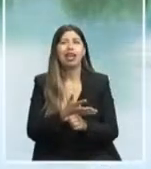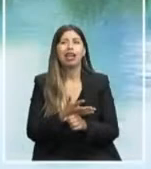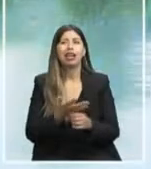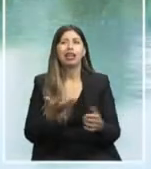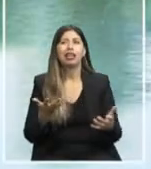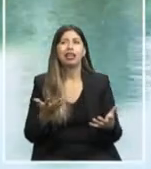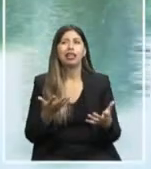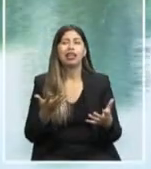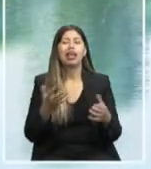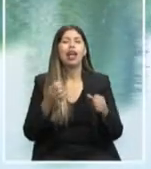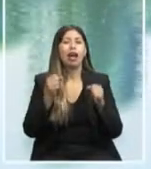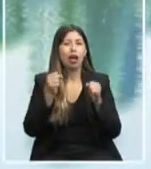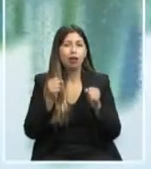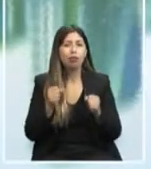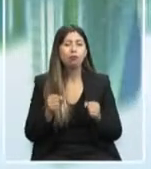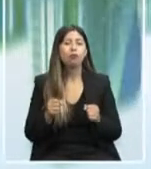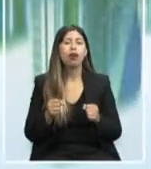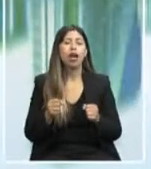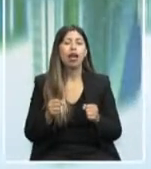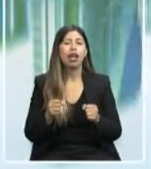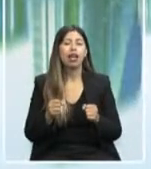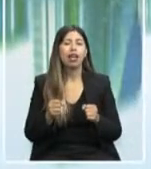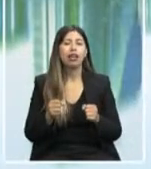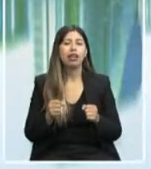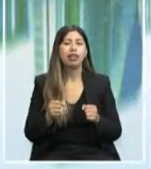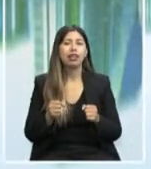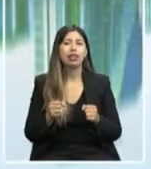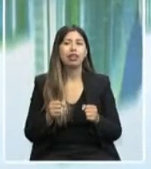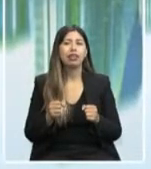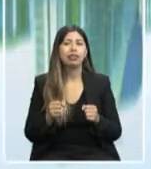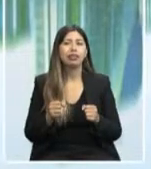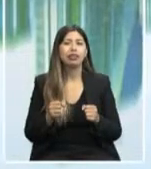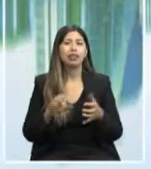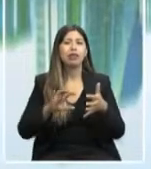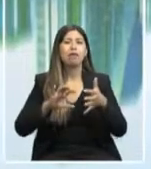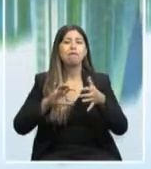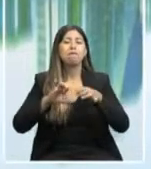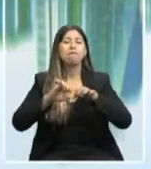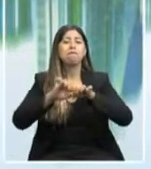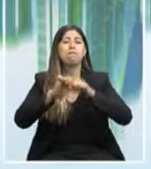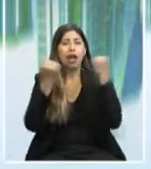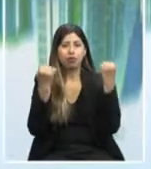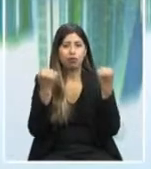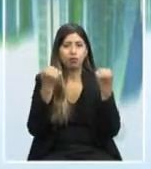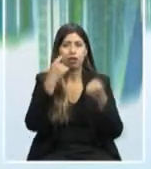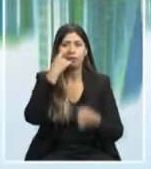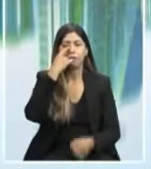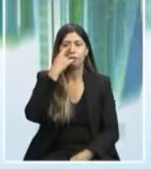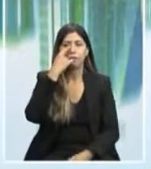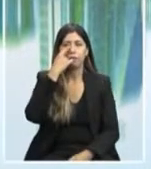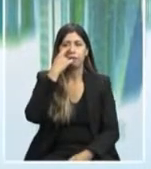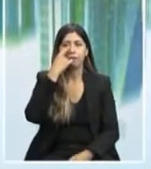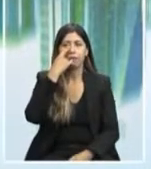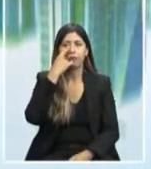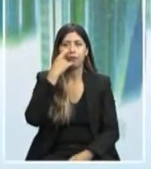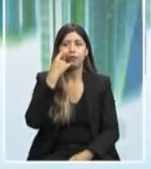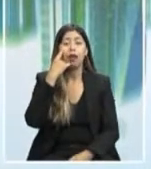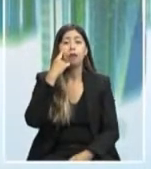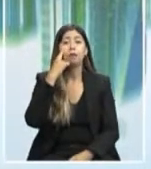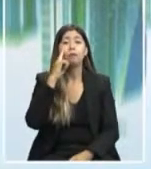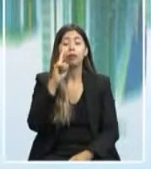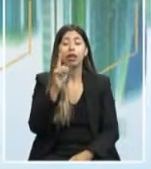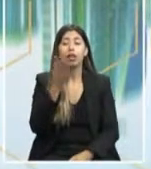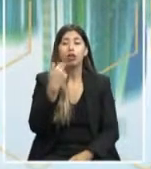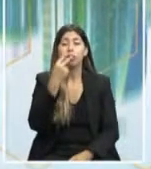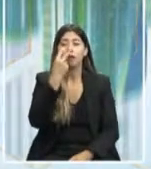4% chances. But when we look at recent human femur, it has approximately 21% of